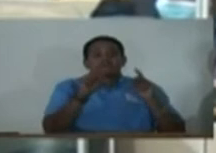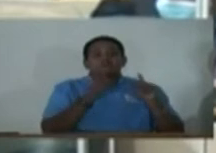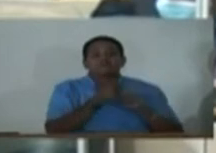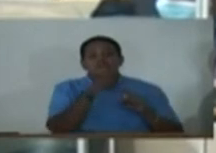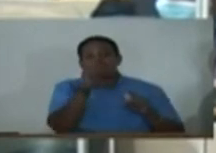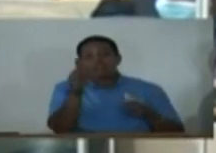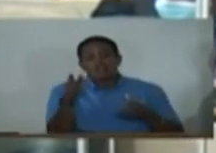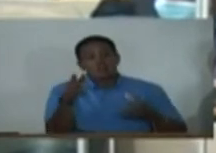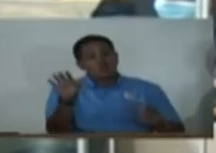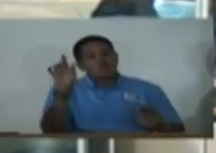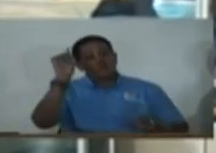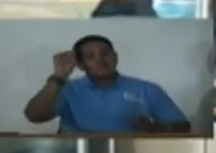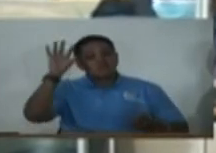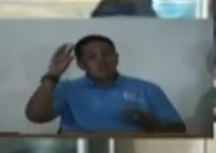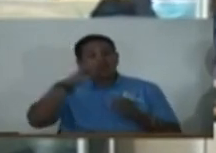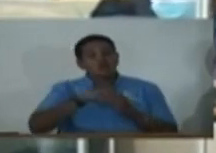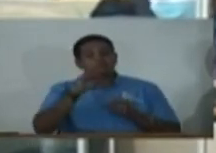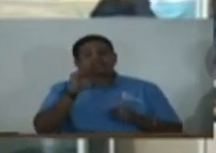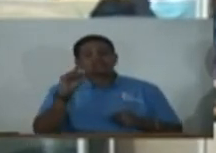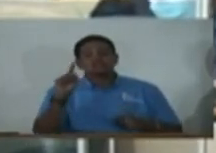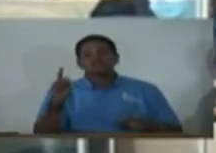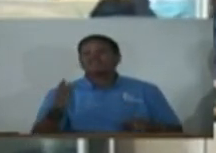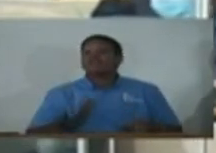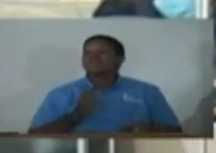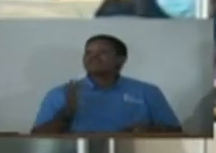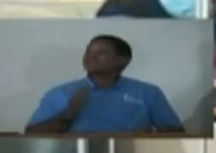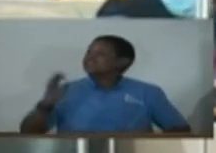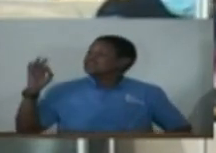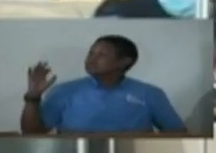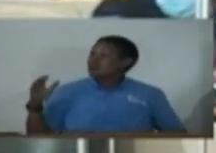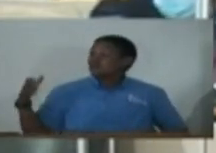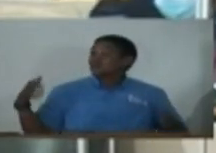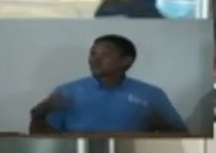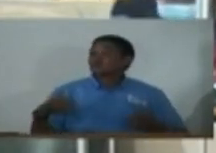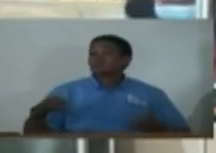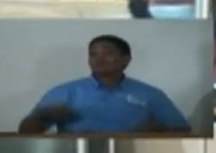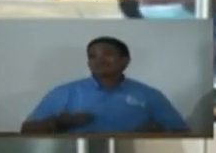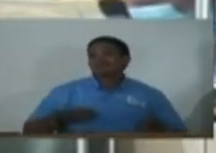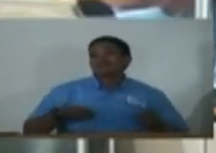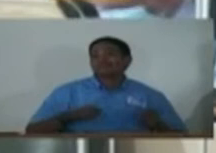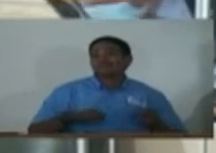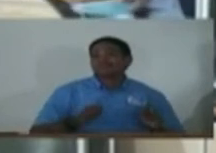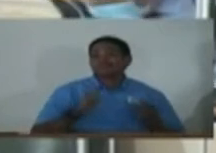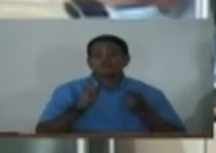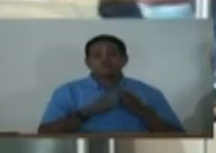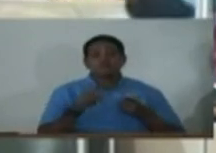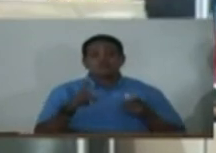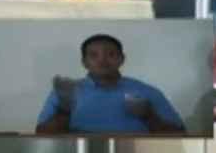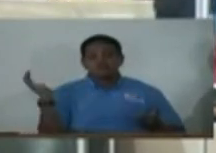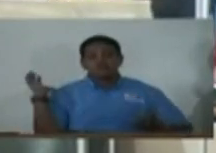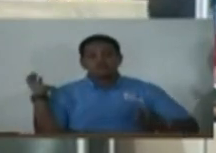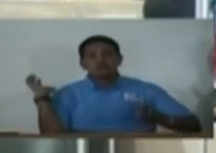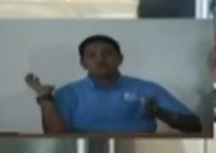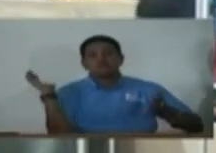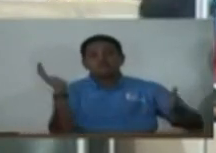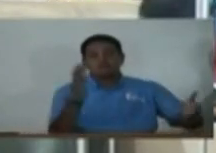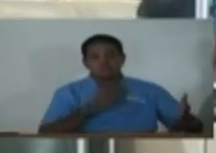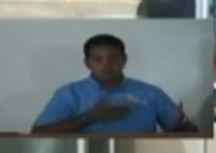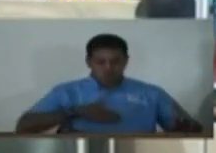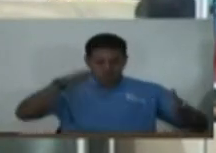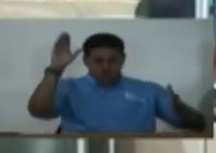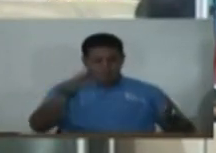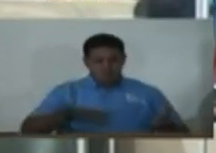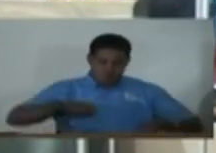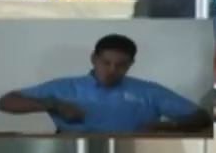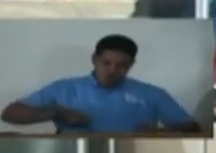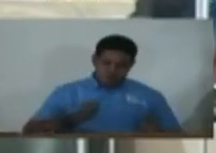allowed, comprising the officiating clergy, gravediggers, and undertakers. Therefore,